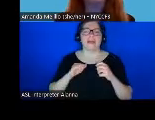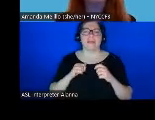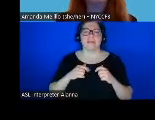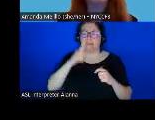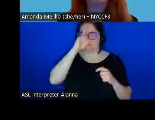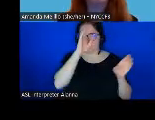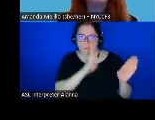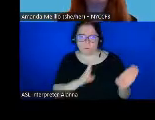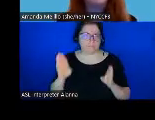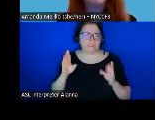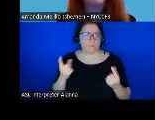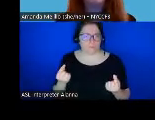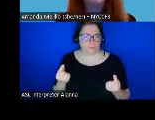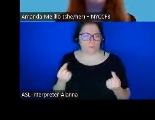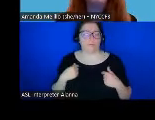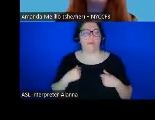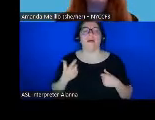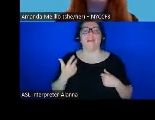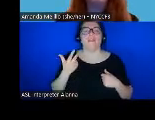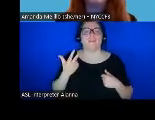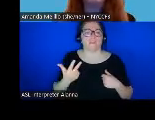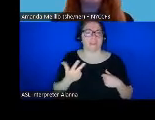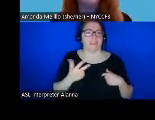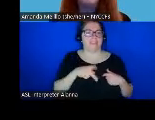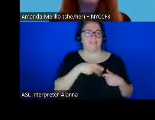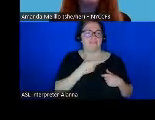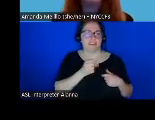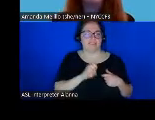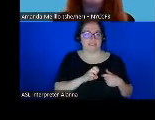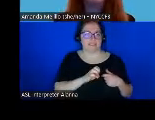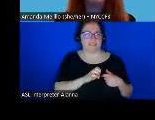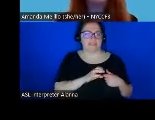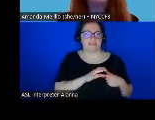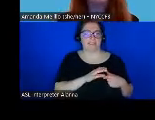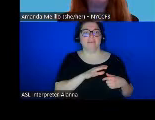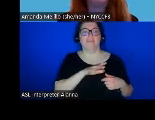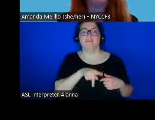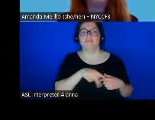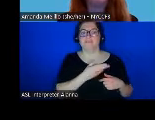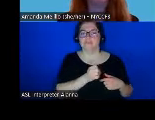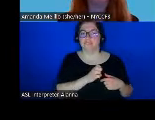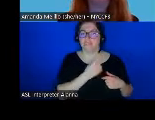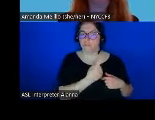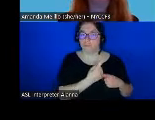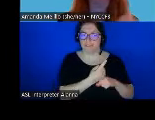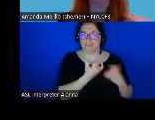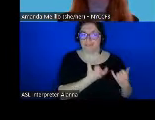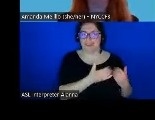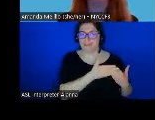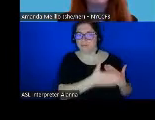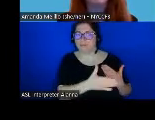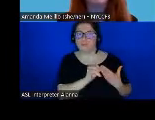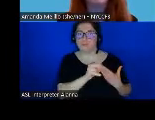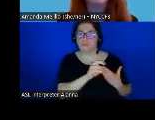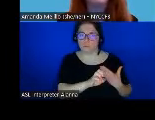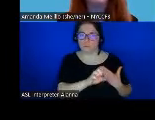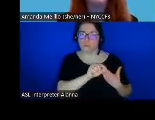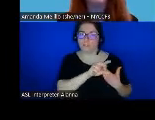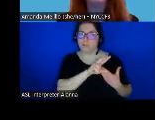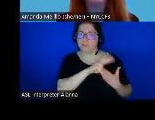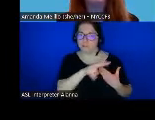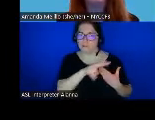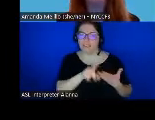from a high level in three main phases uh that phase one that's now through the end of june is what we're calling the research and discovery